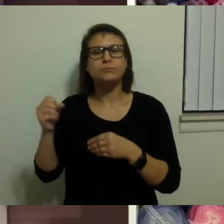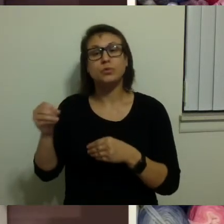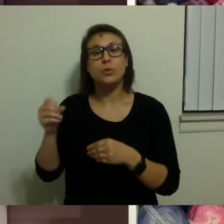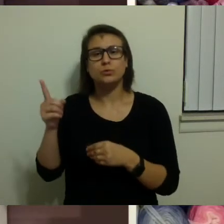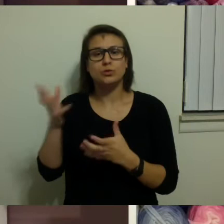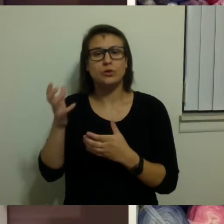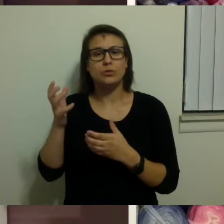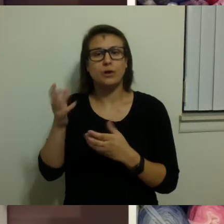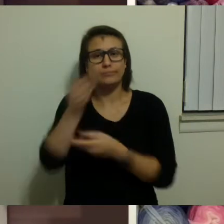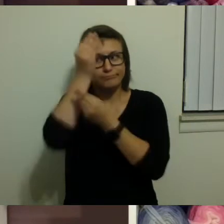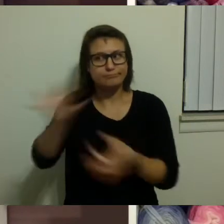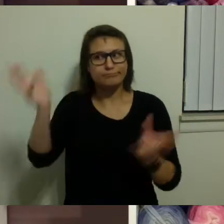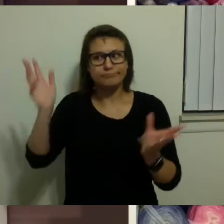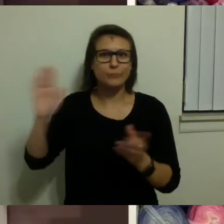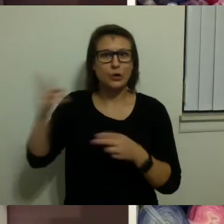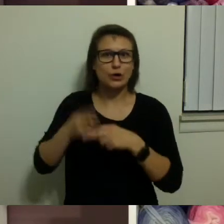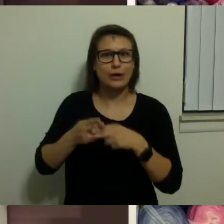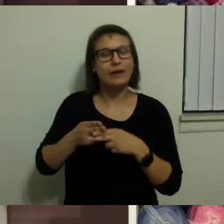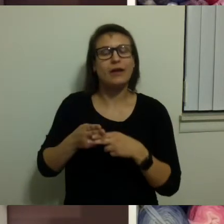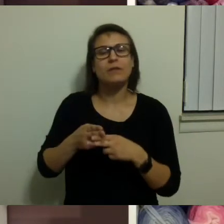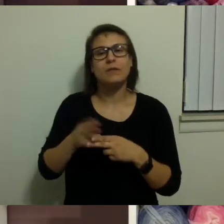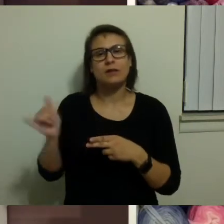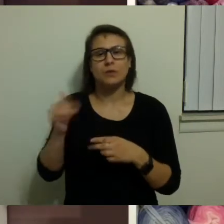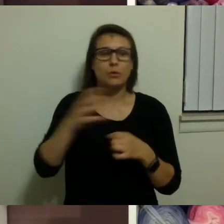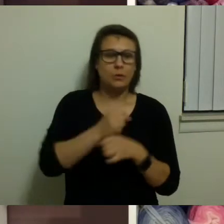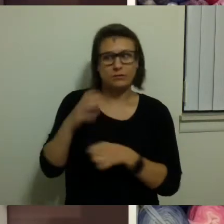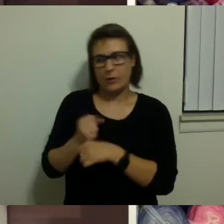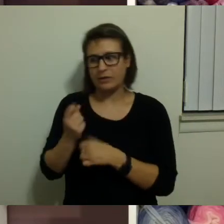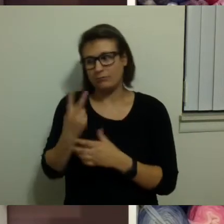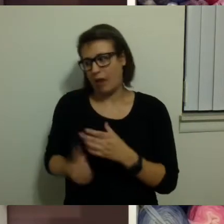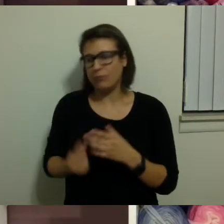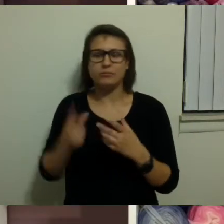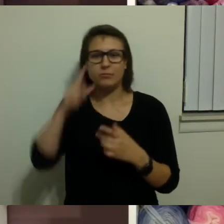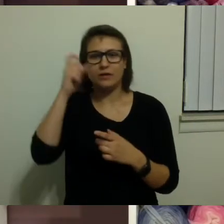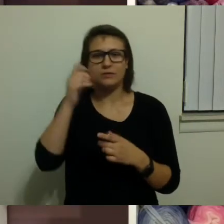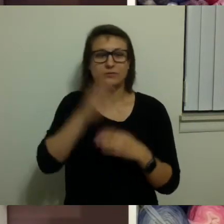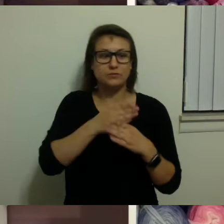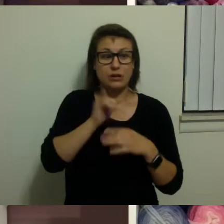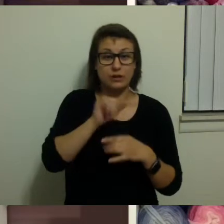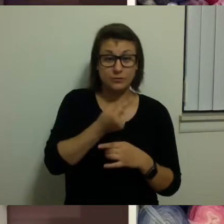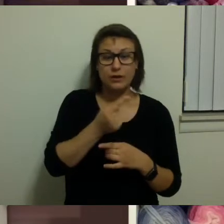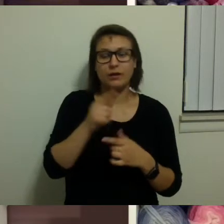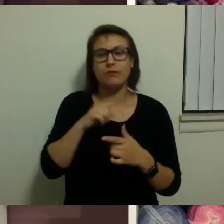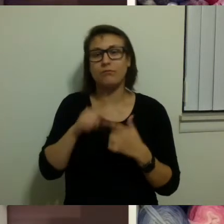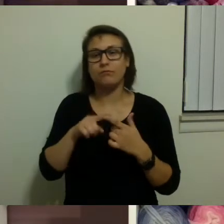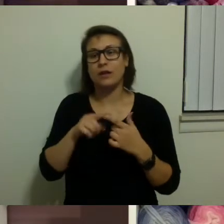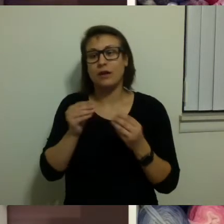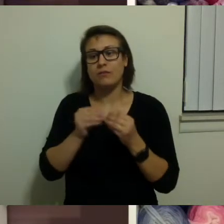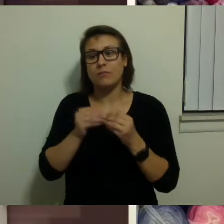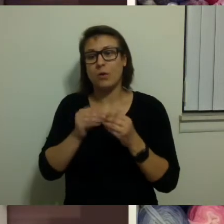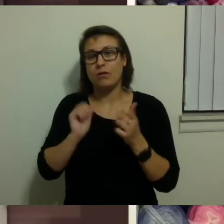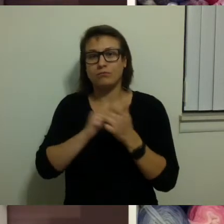her name out there. And then she's like, hey, that's a win-win, because if you share it on Instagram, then you'll also, you know, get more followers